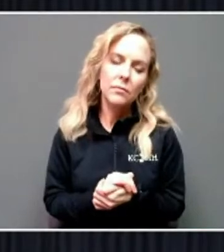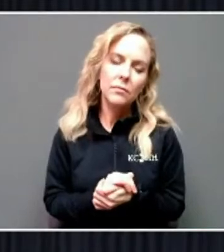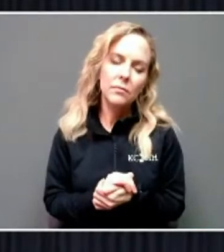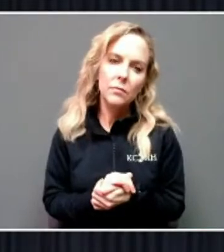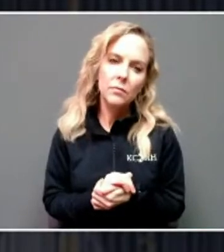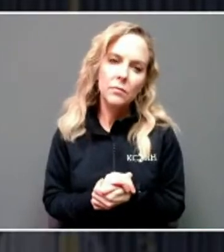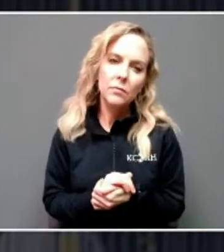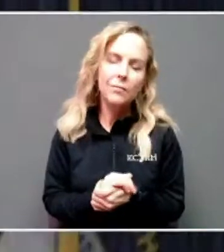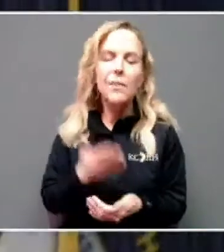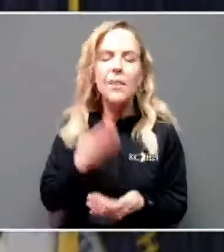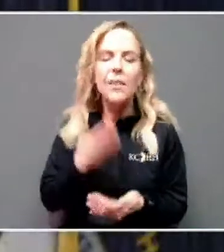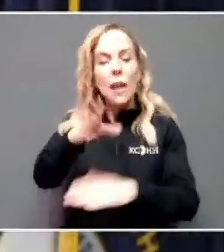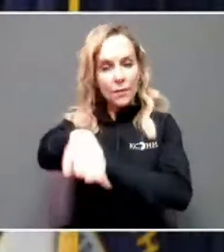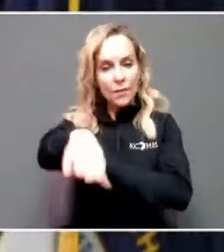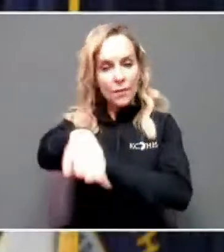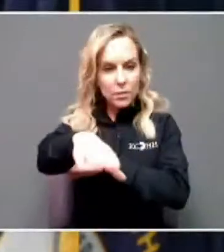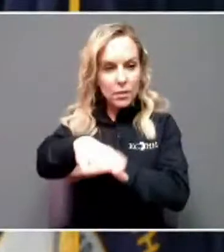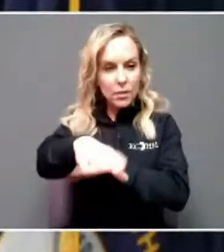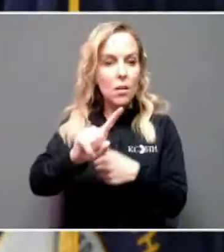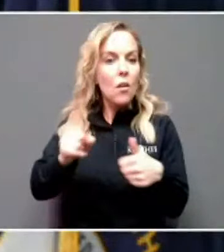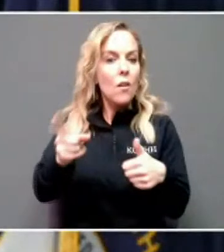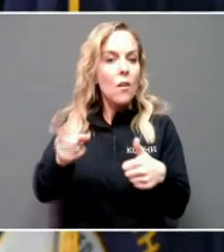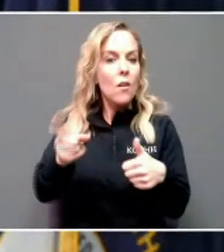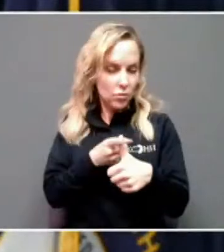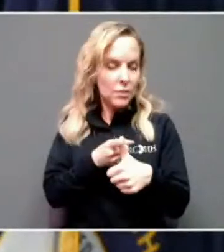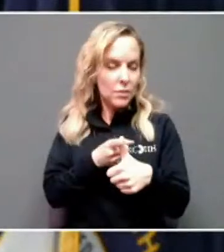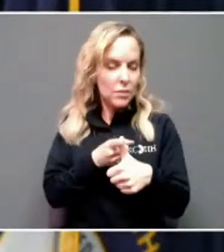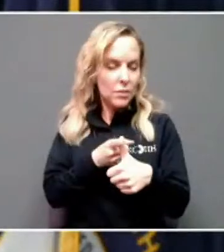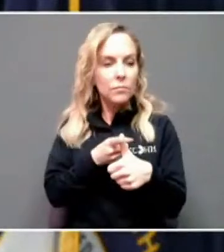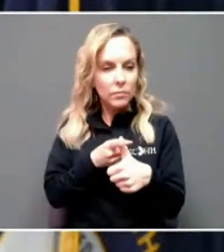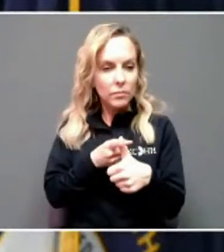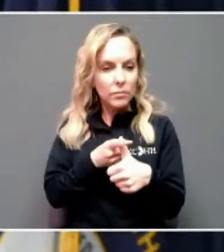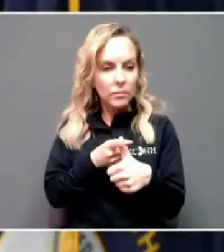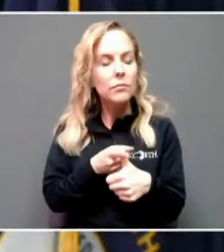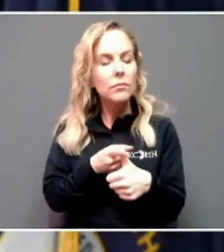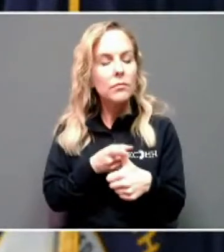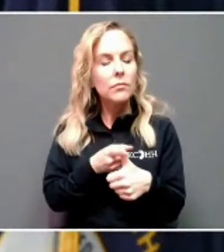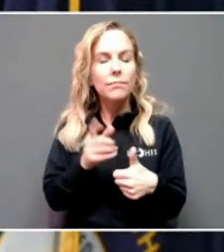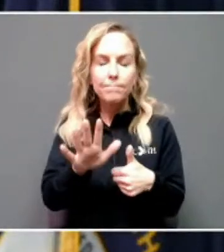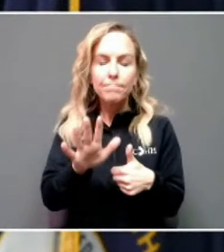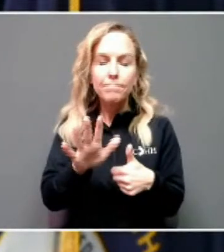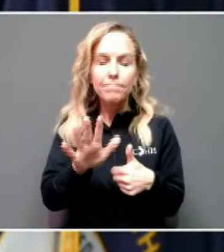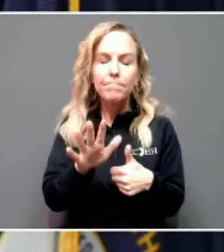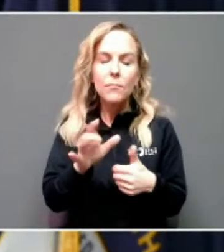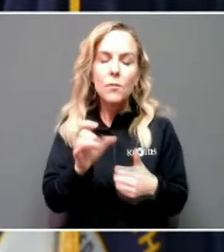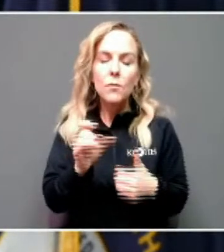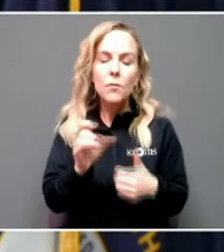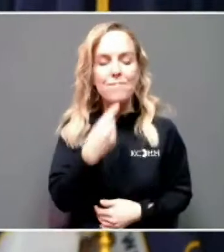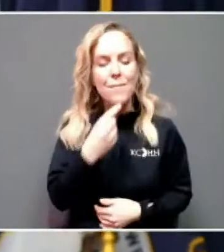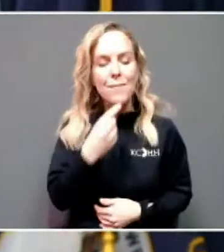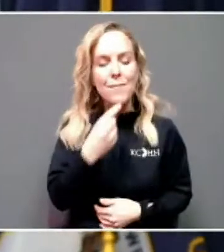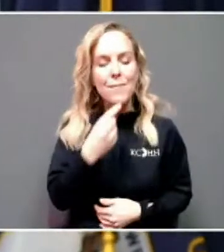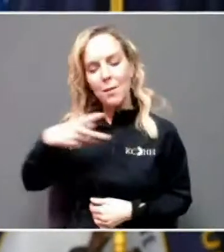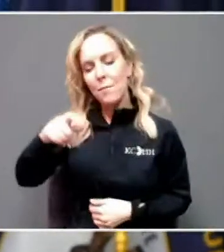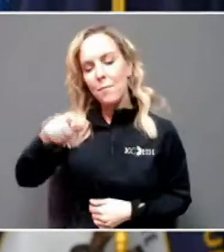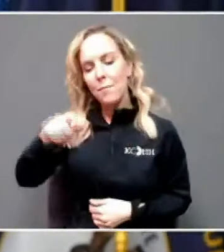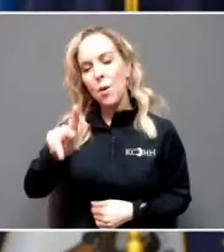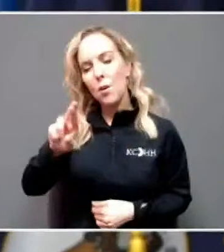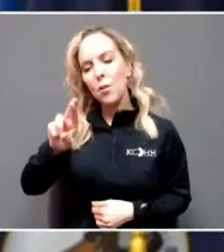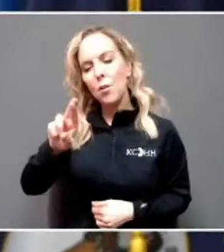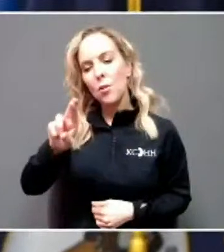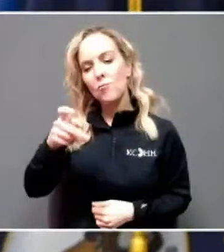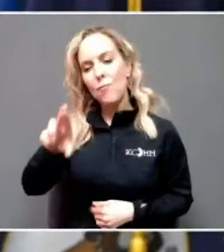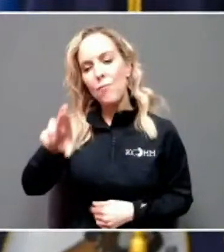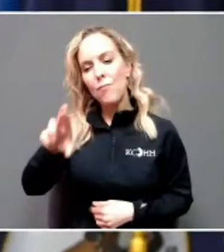Good afternoon. First, I'd like to start by just saying I'm going to miss my park ranger team and all of